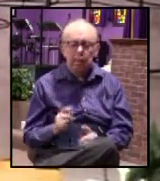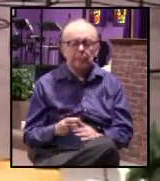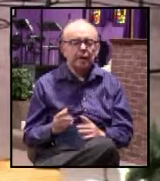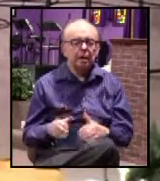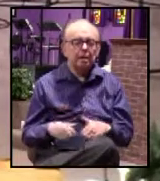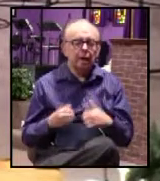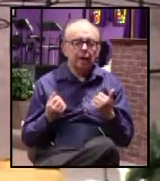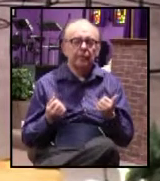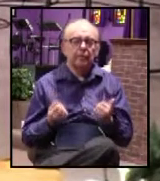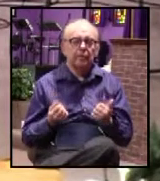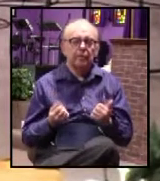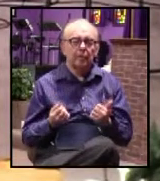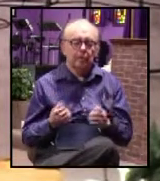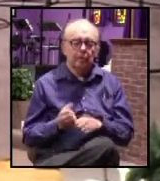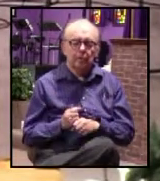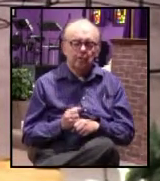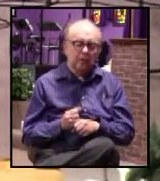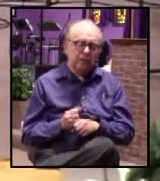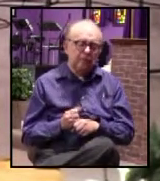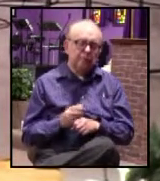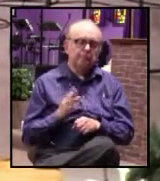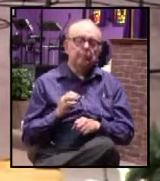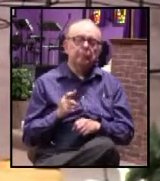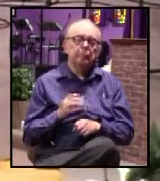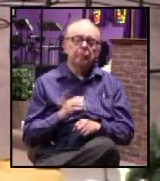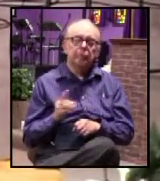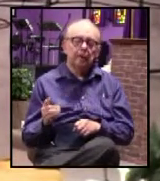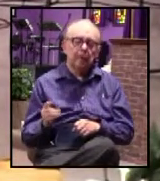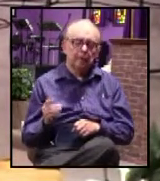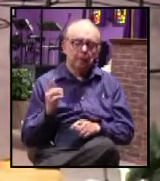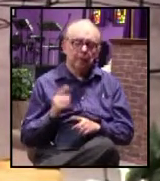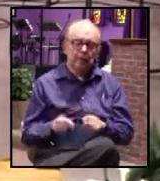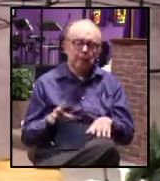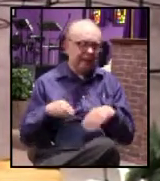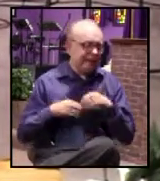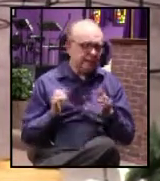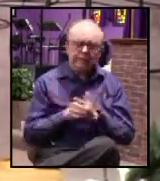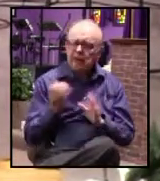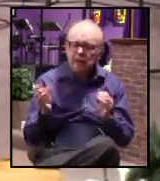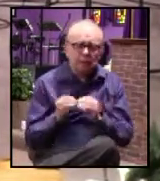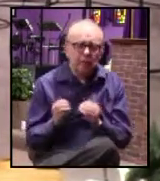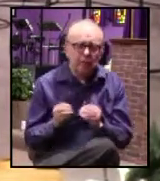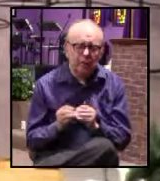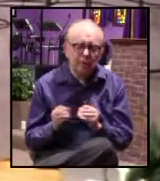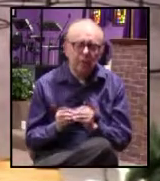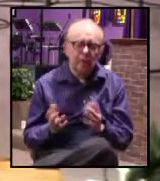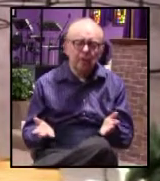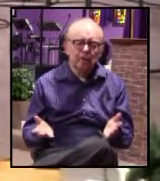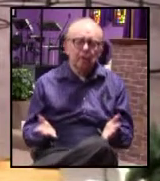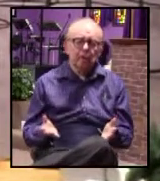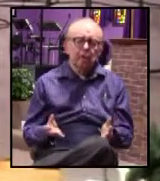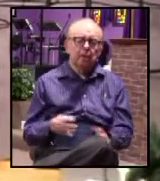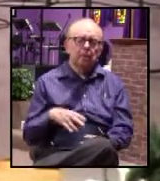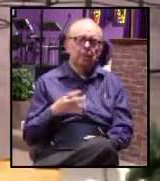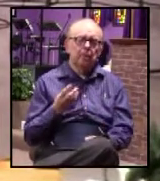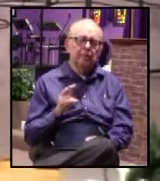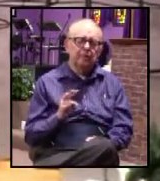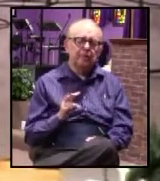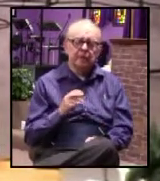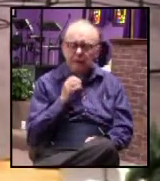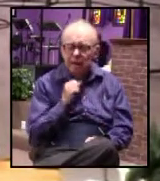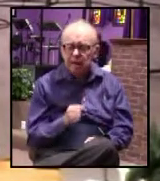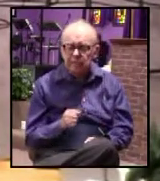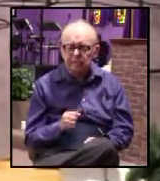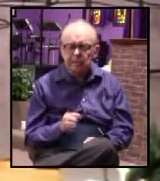life, who gets so bullied that they can't take it anymore. A